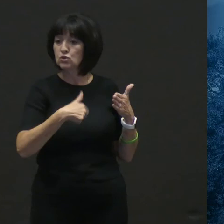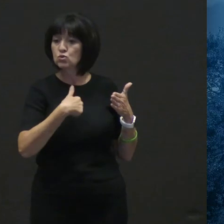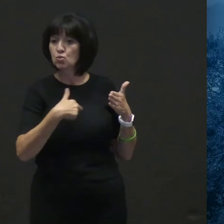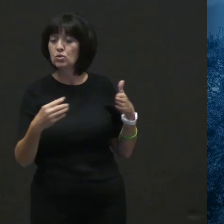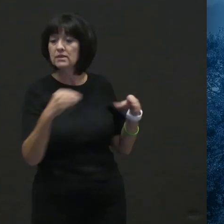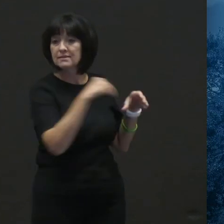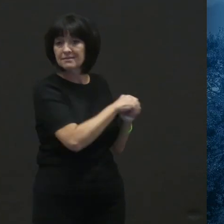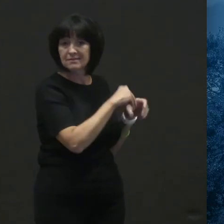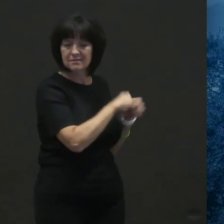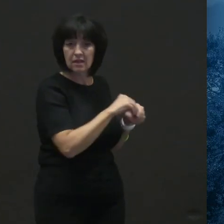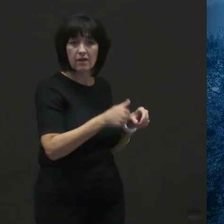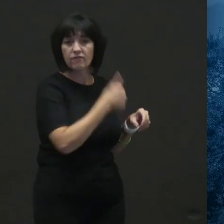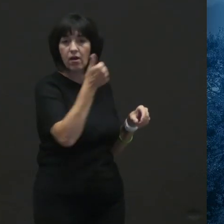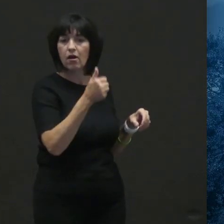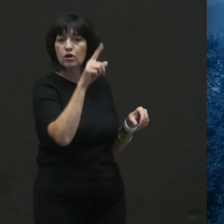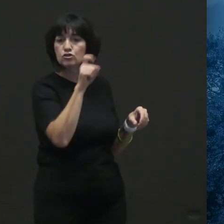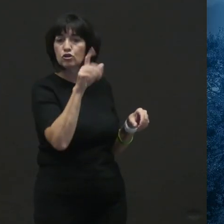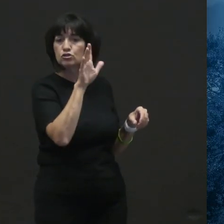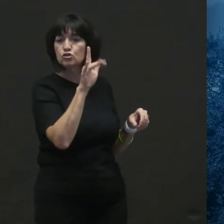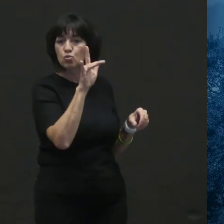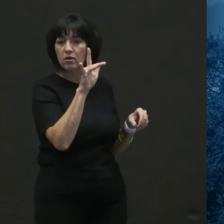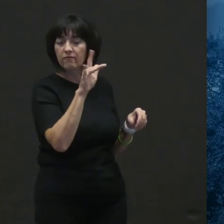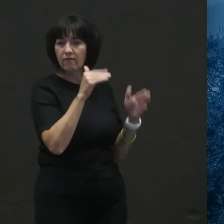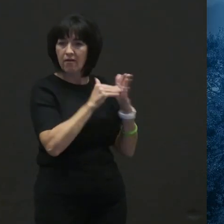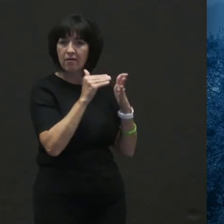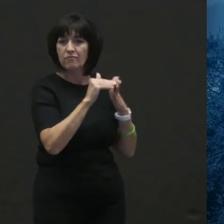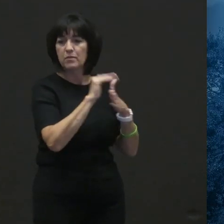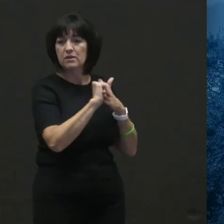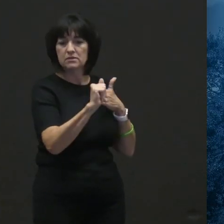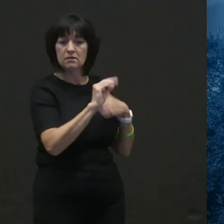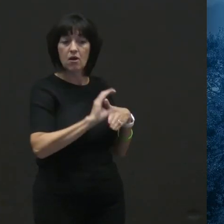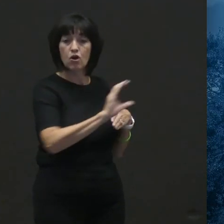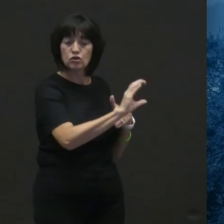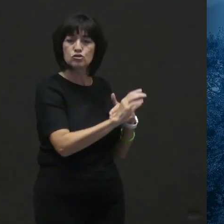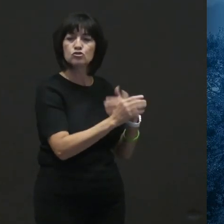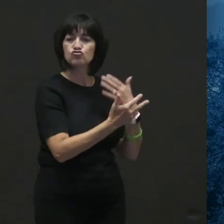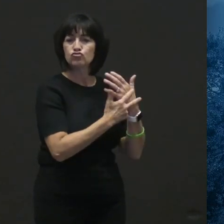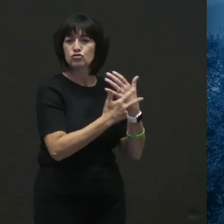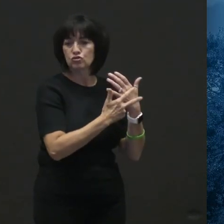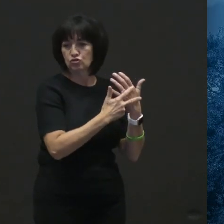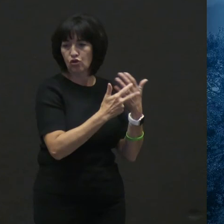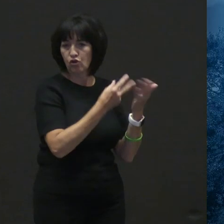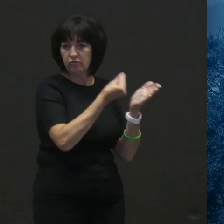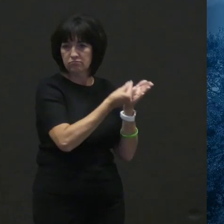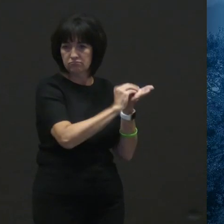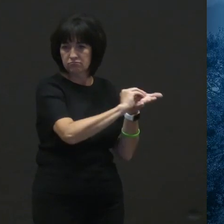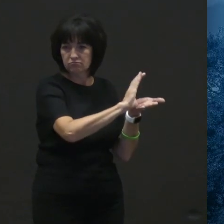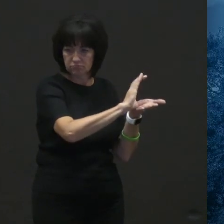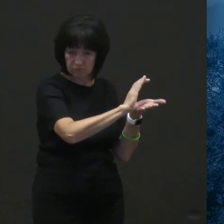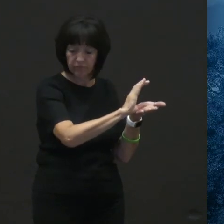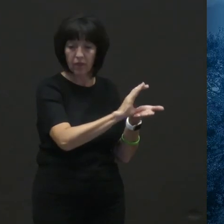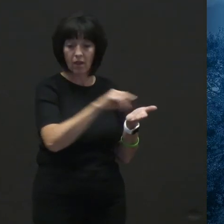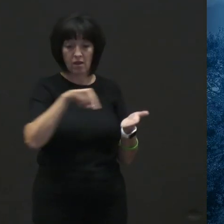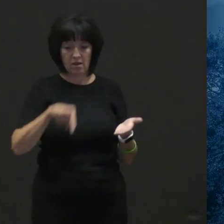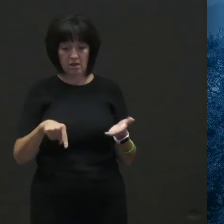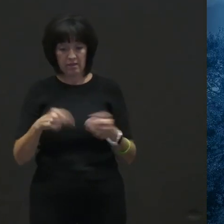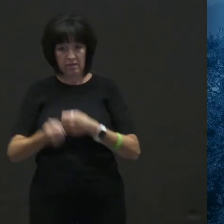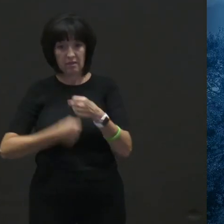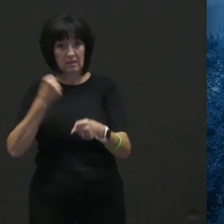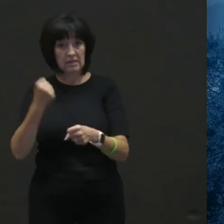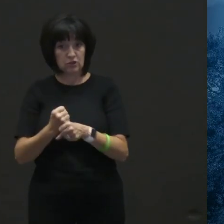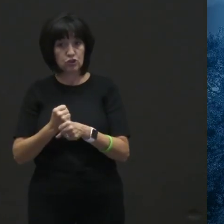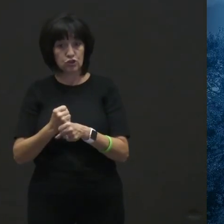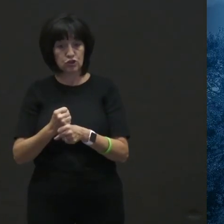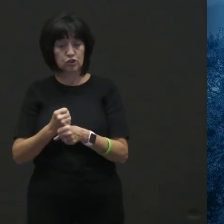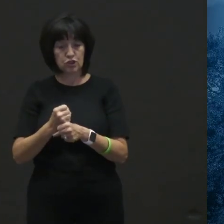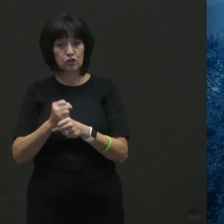$125 million or so in a reserve fund. And then when this year happened and our revenues went